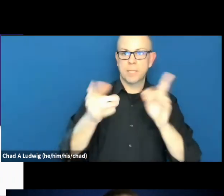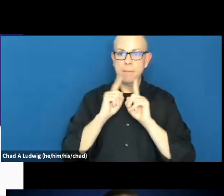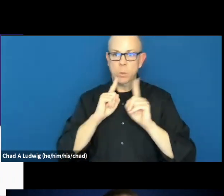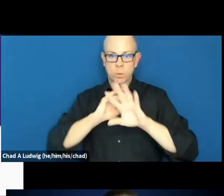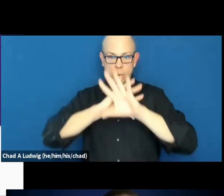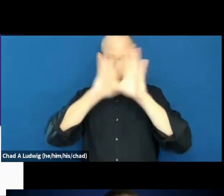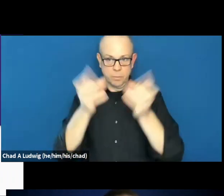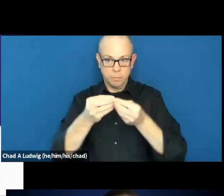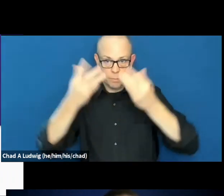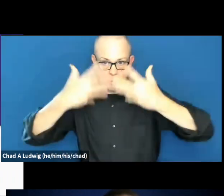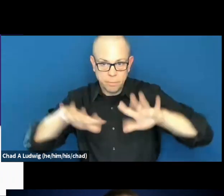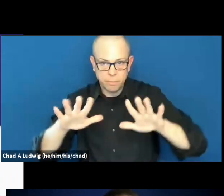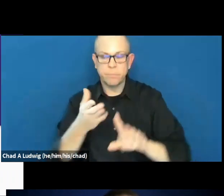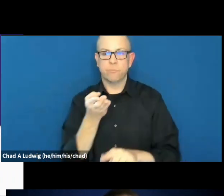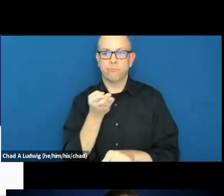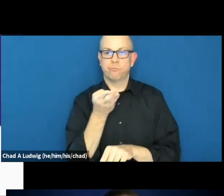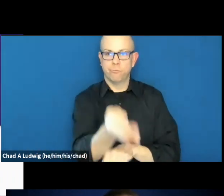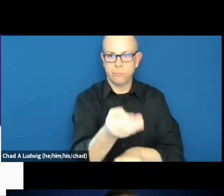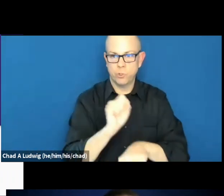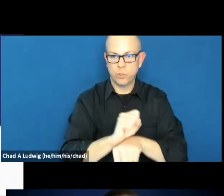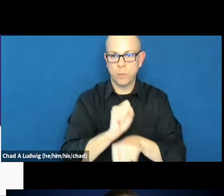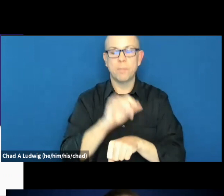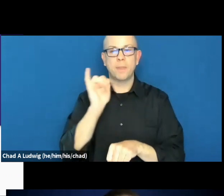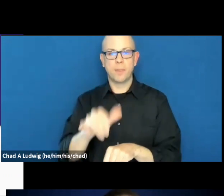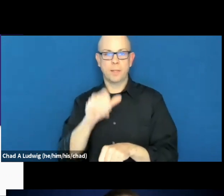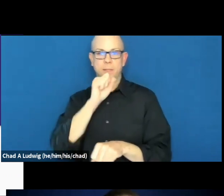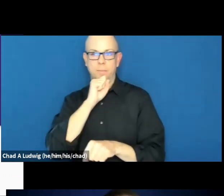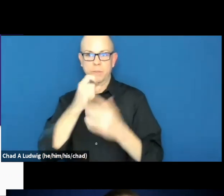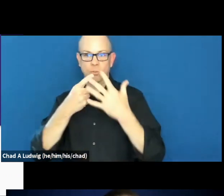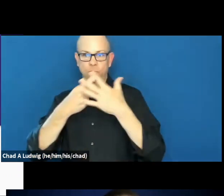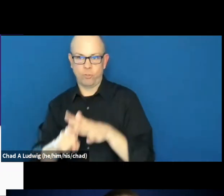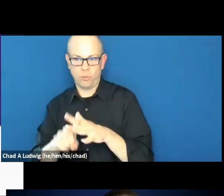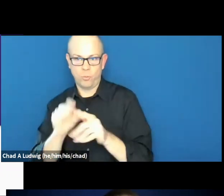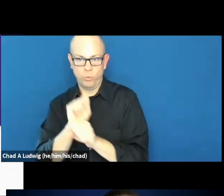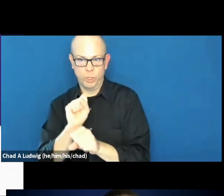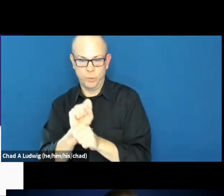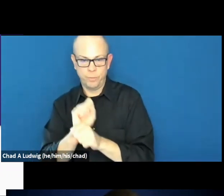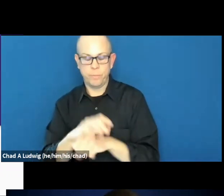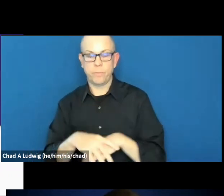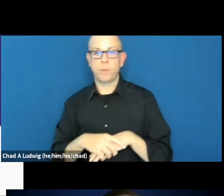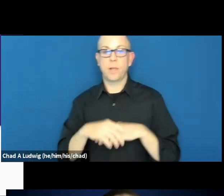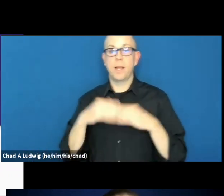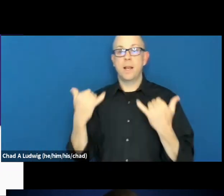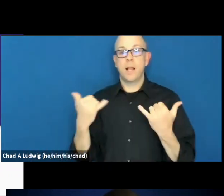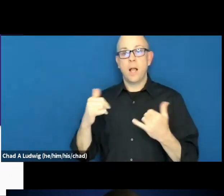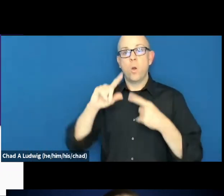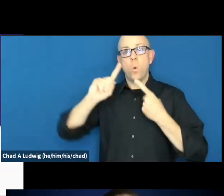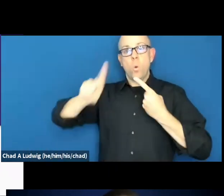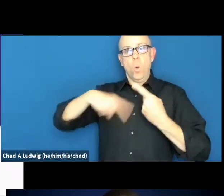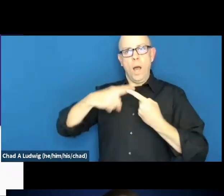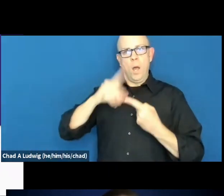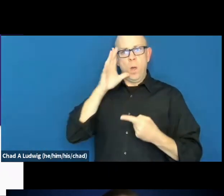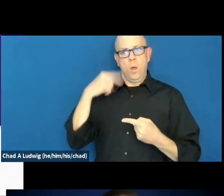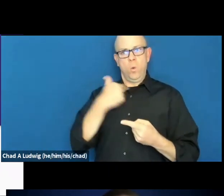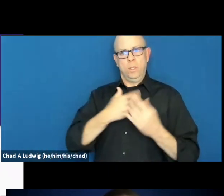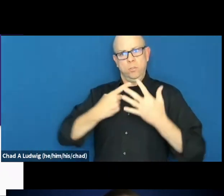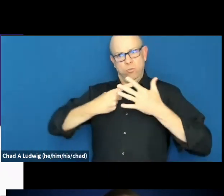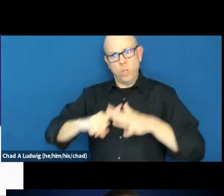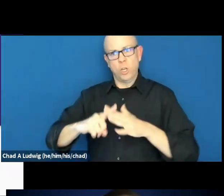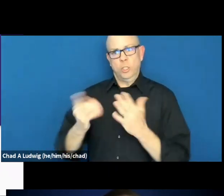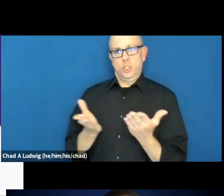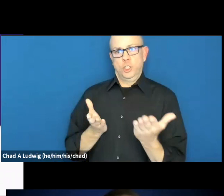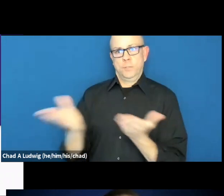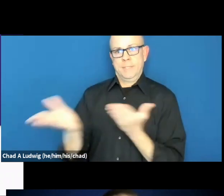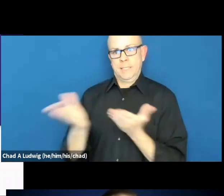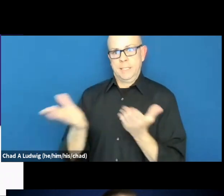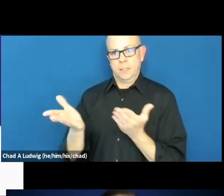candidates and advertising to different organizations to get a job description out there, which is what resulted in getting Sammy her